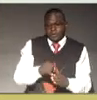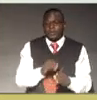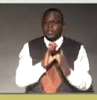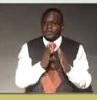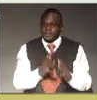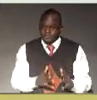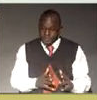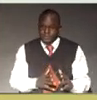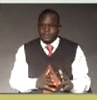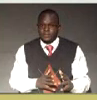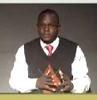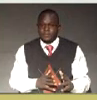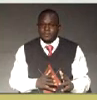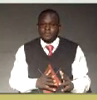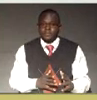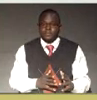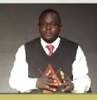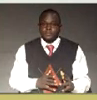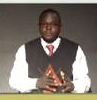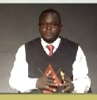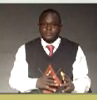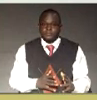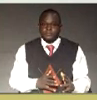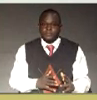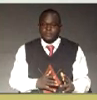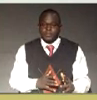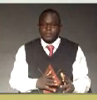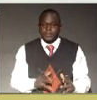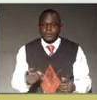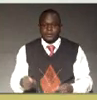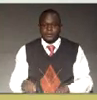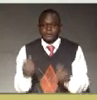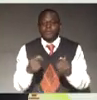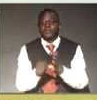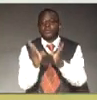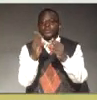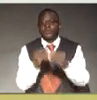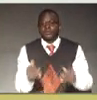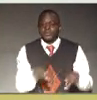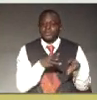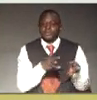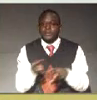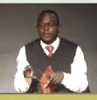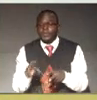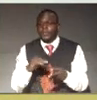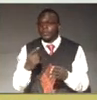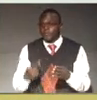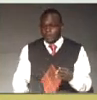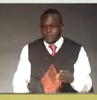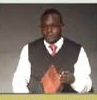effectiveness of the dispute resolution systems. Now, that means that we